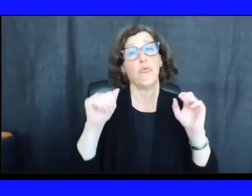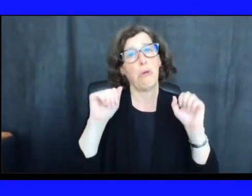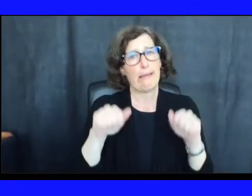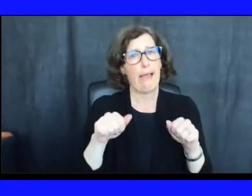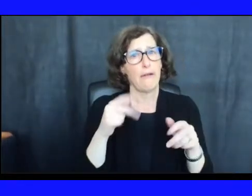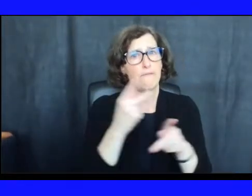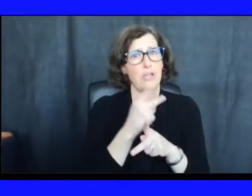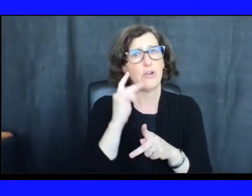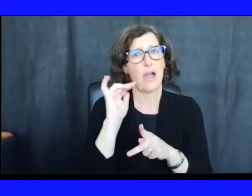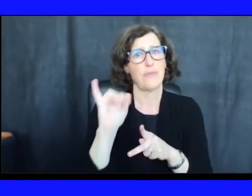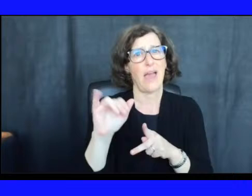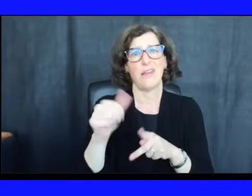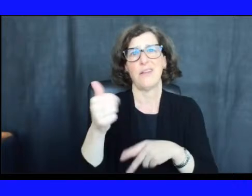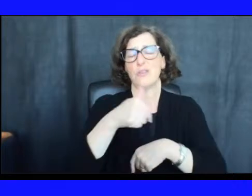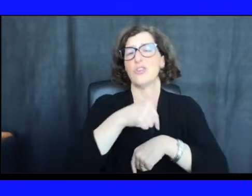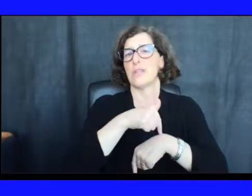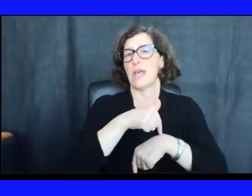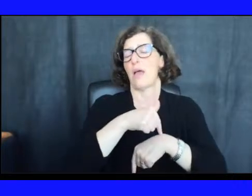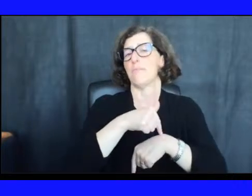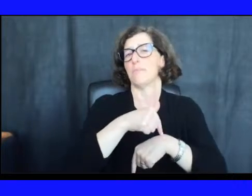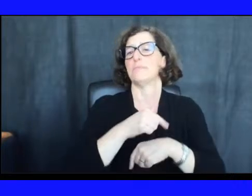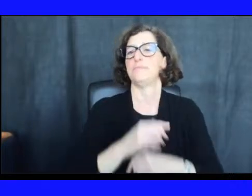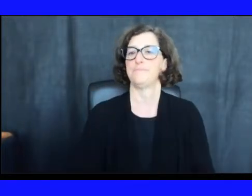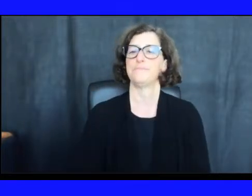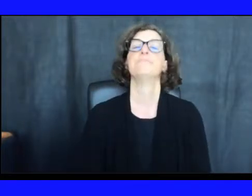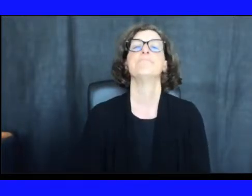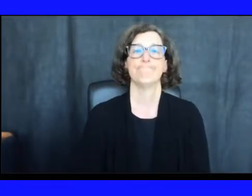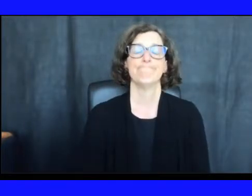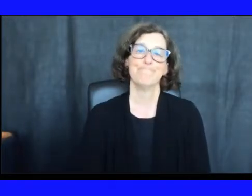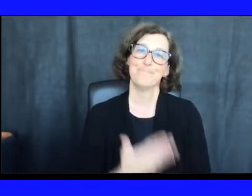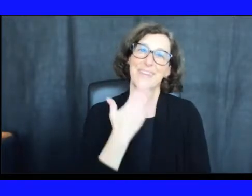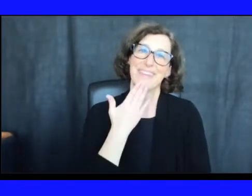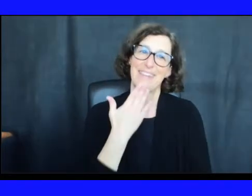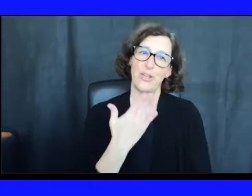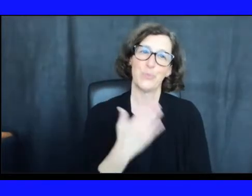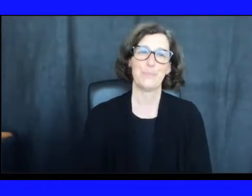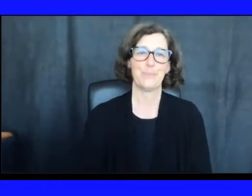I'm glad to see that not only are we meeting